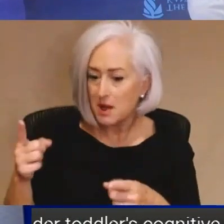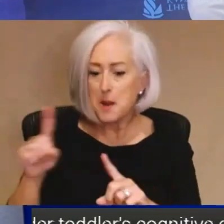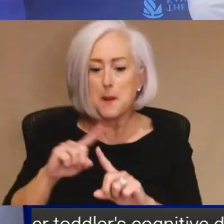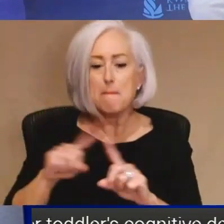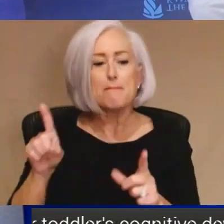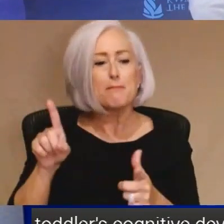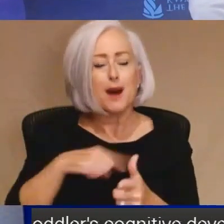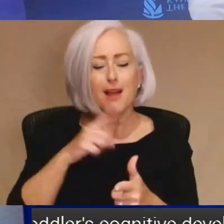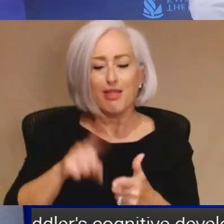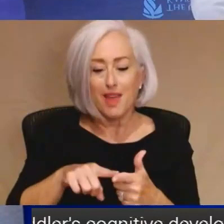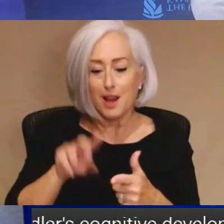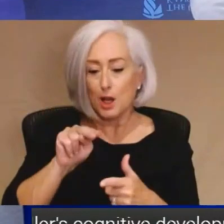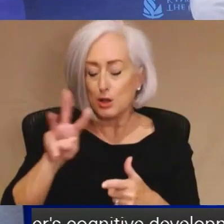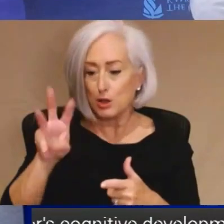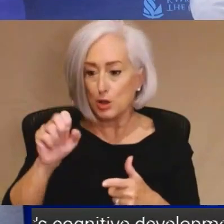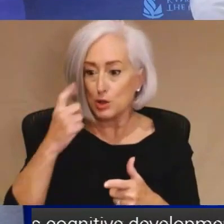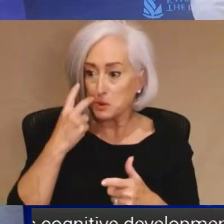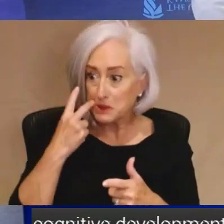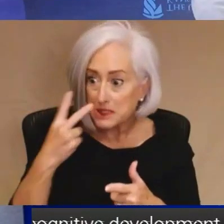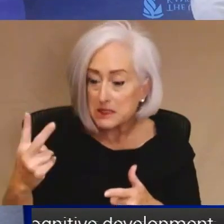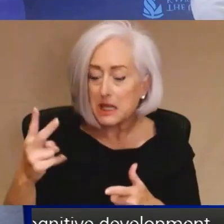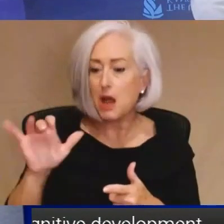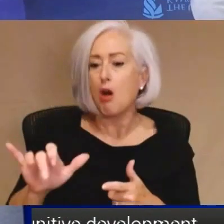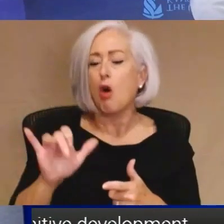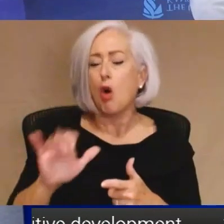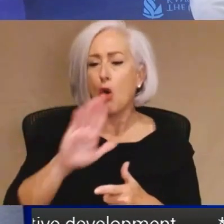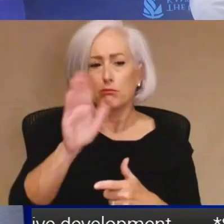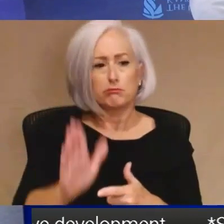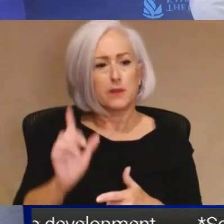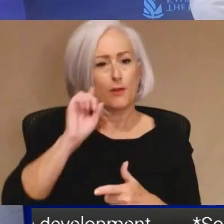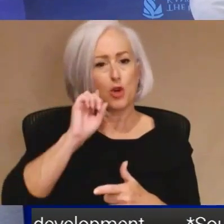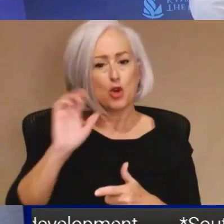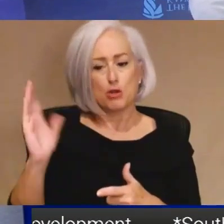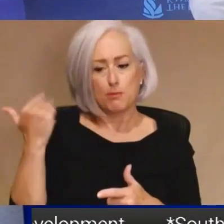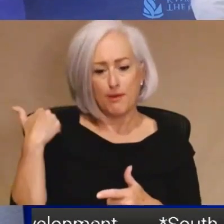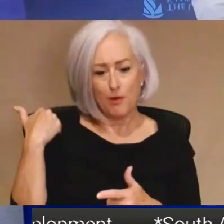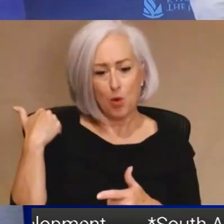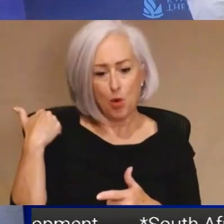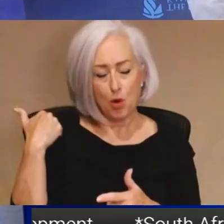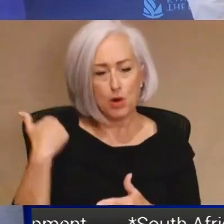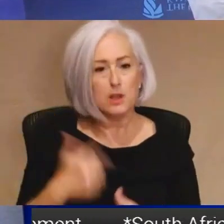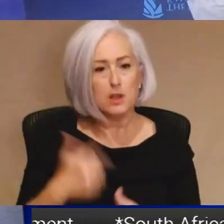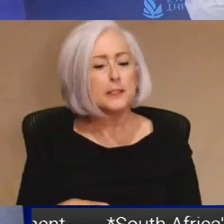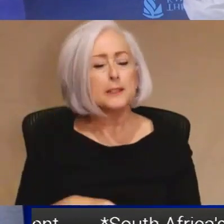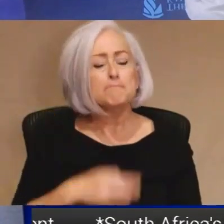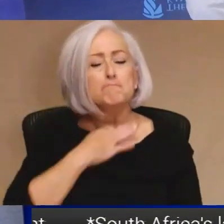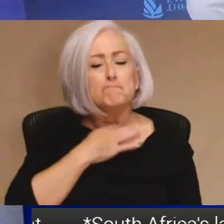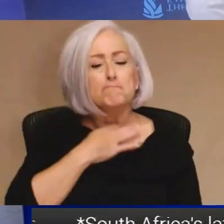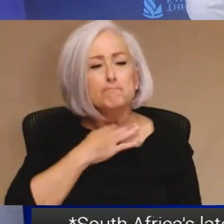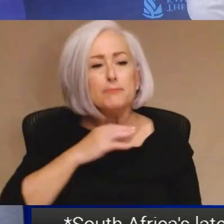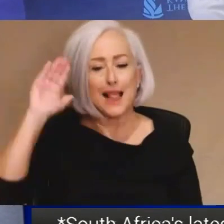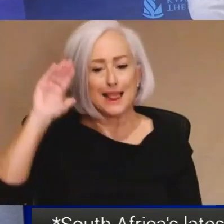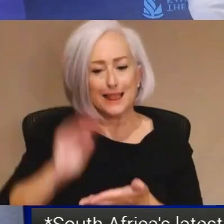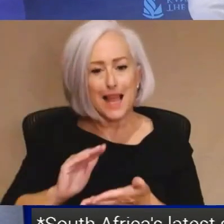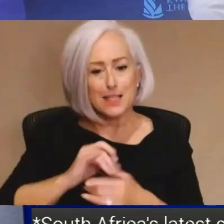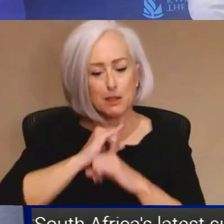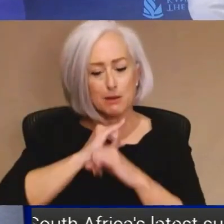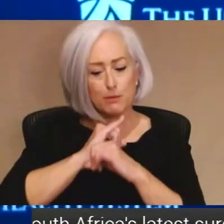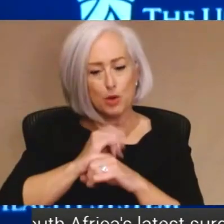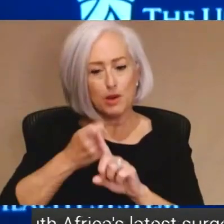heard of that before. So has lowered immunity due to COVID and the pandemic had anything to do with this?